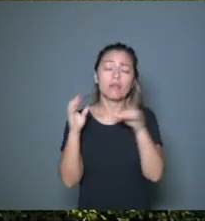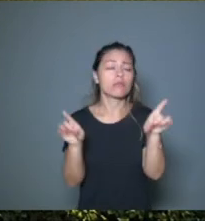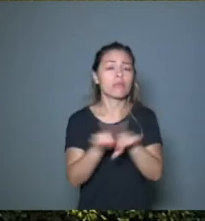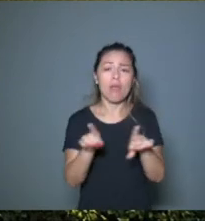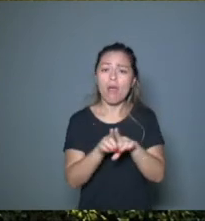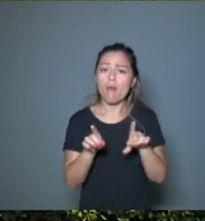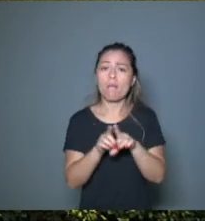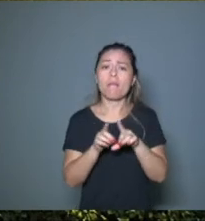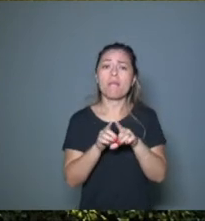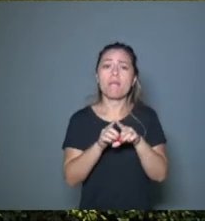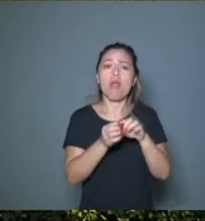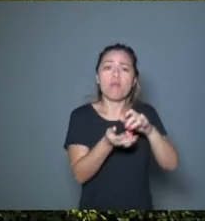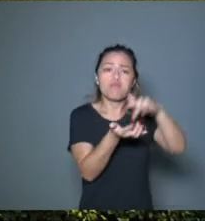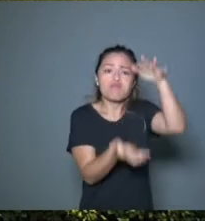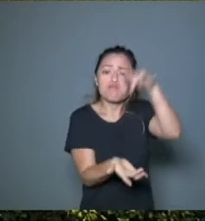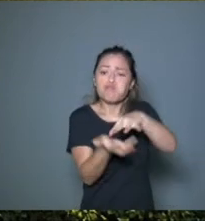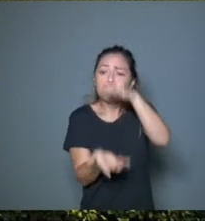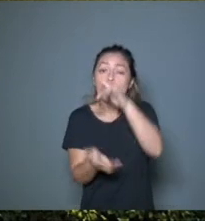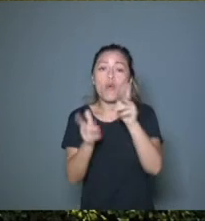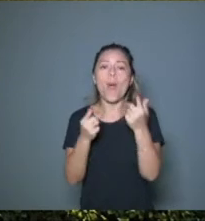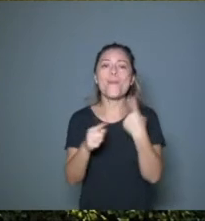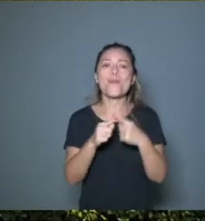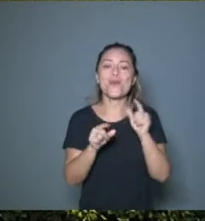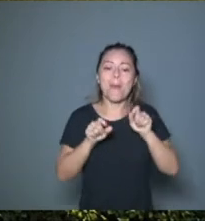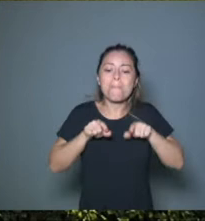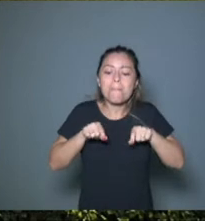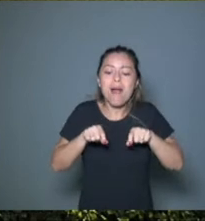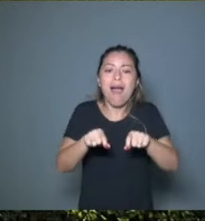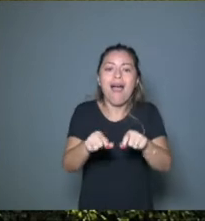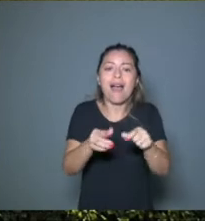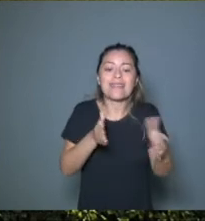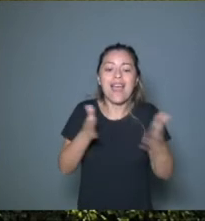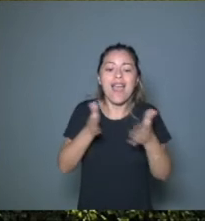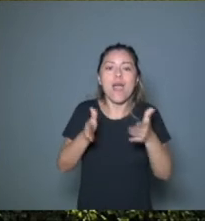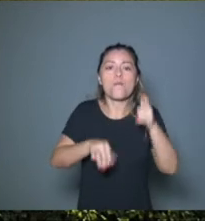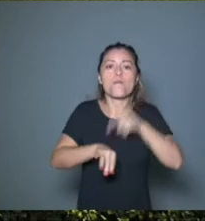maior, porque foi plantado numa época mais adequada.